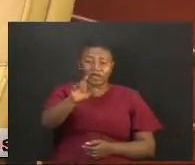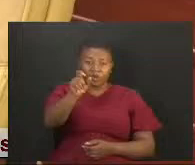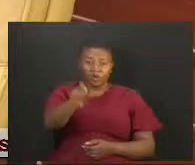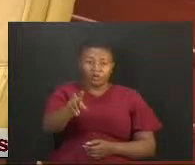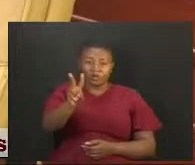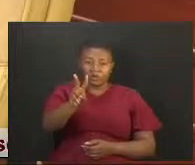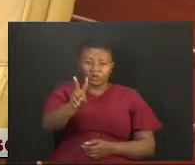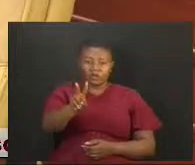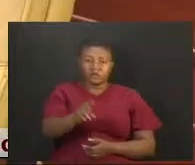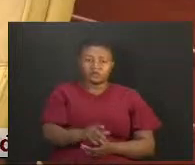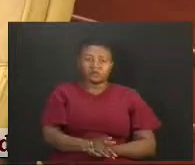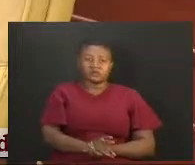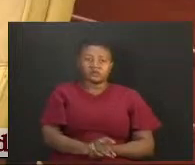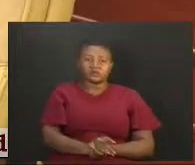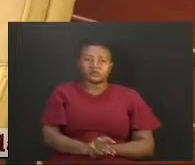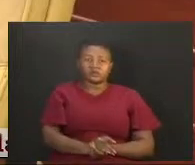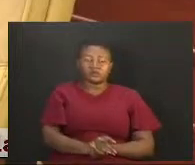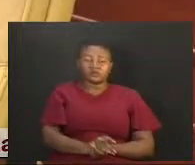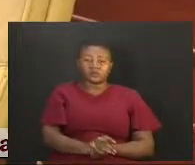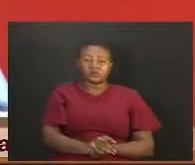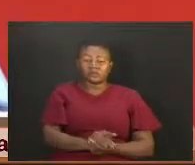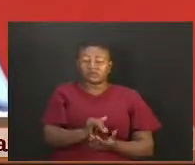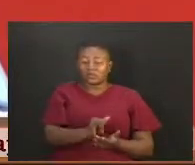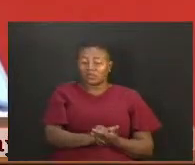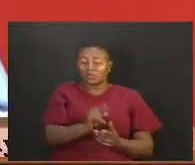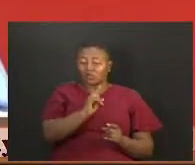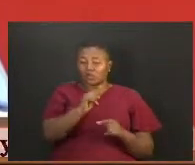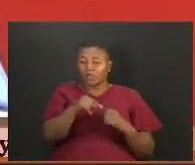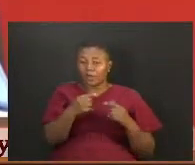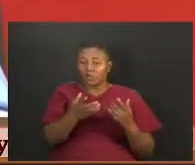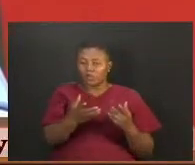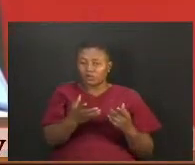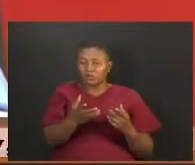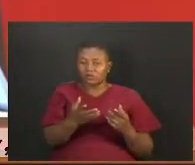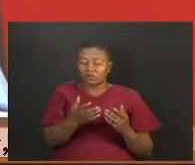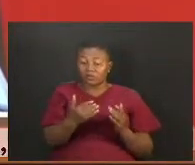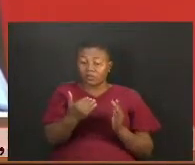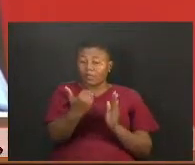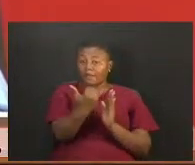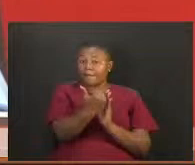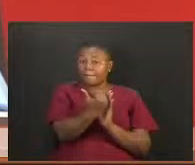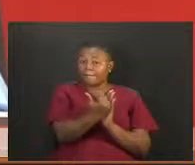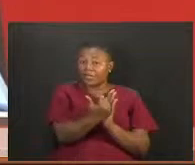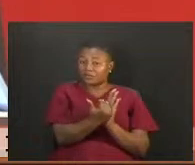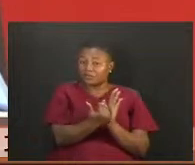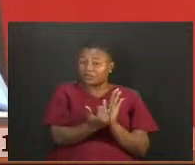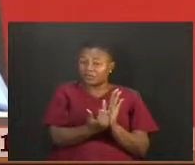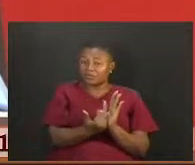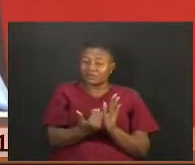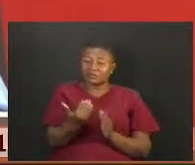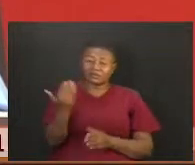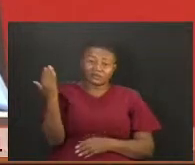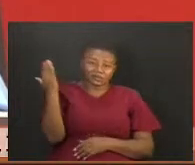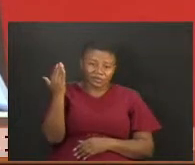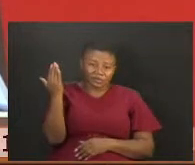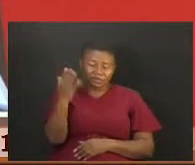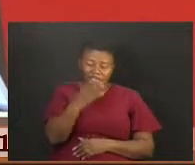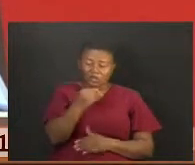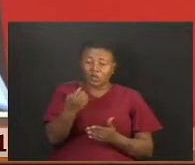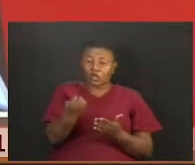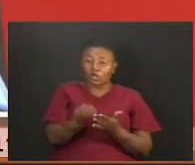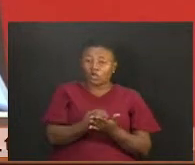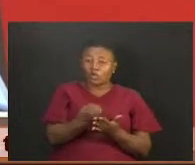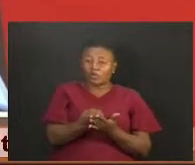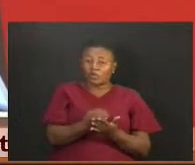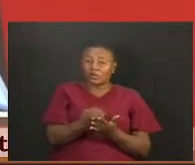1952, which you refer to, it says the budget statement and economic policy of